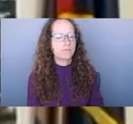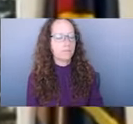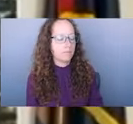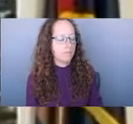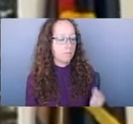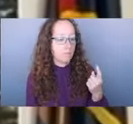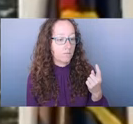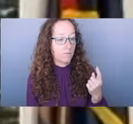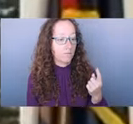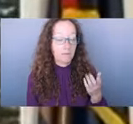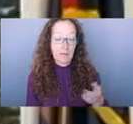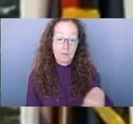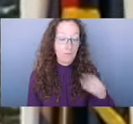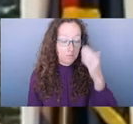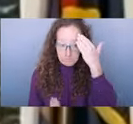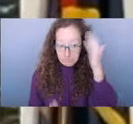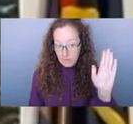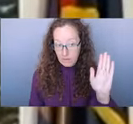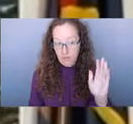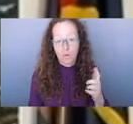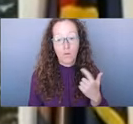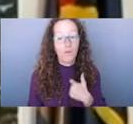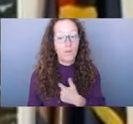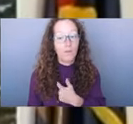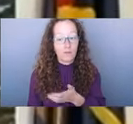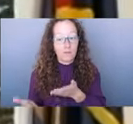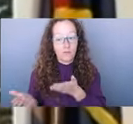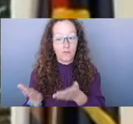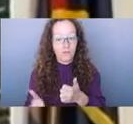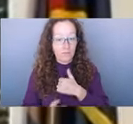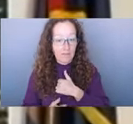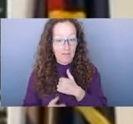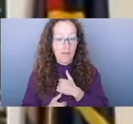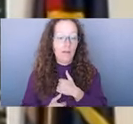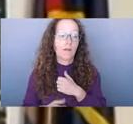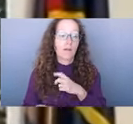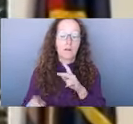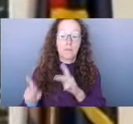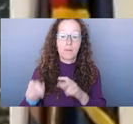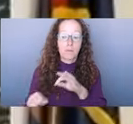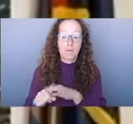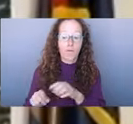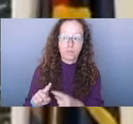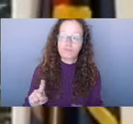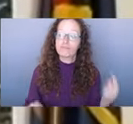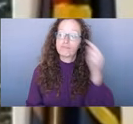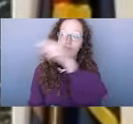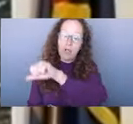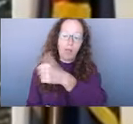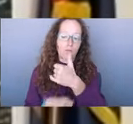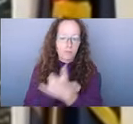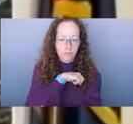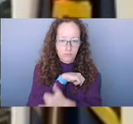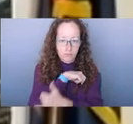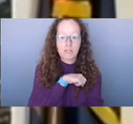election. Well, one of the things that people may not be aware of is we do serve our military and overseas voters. So that means